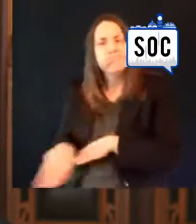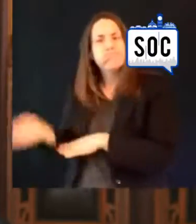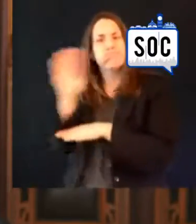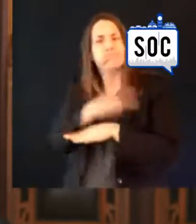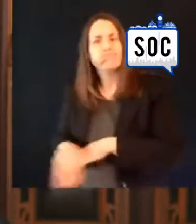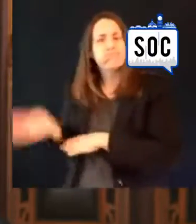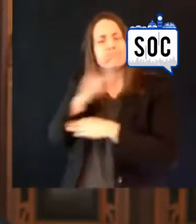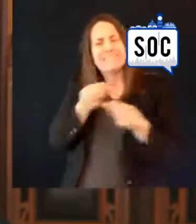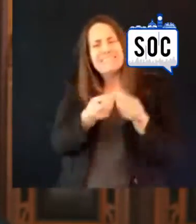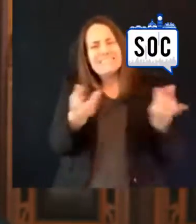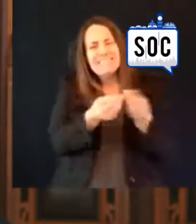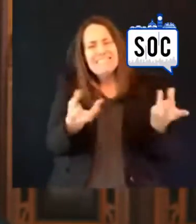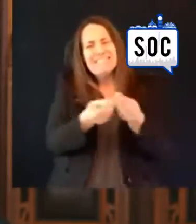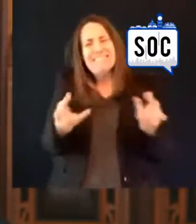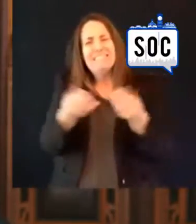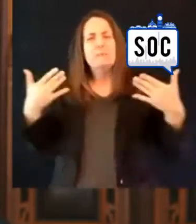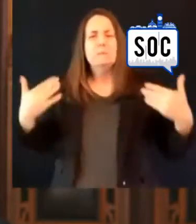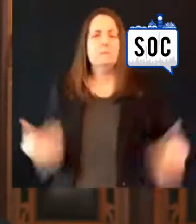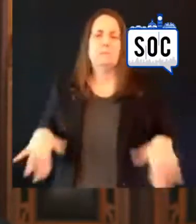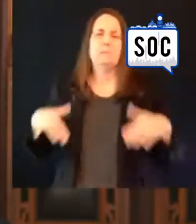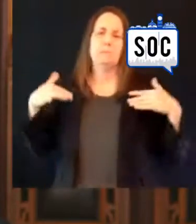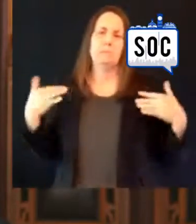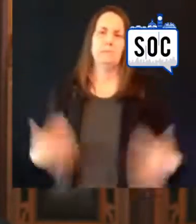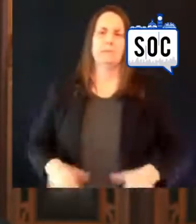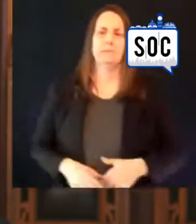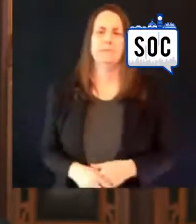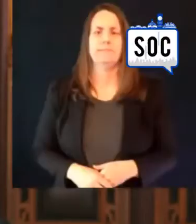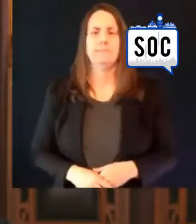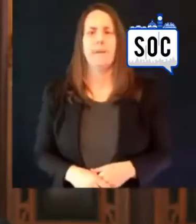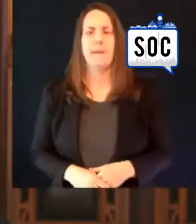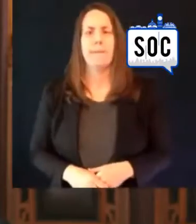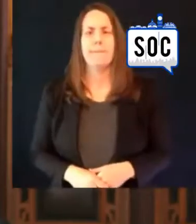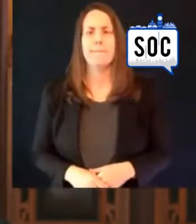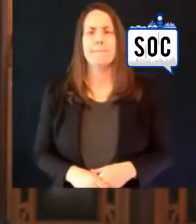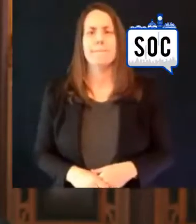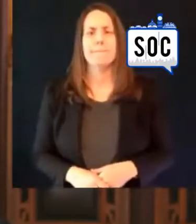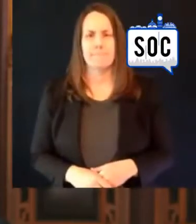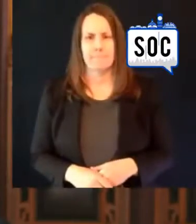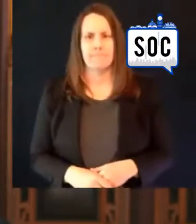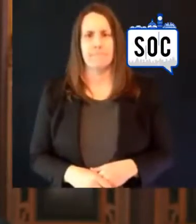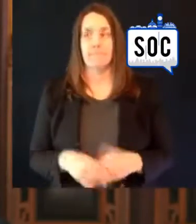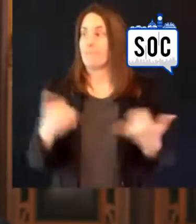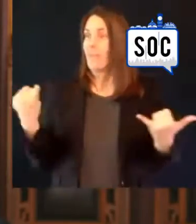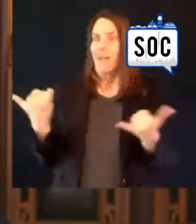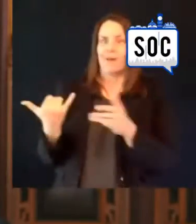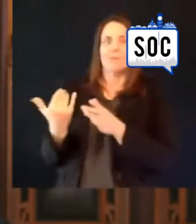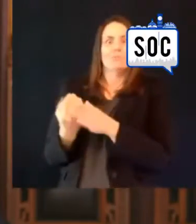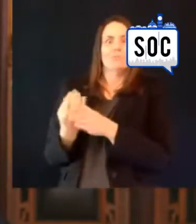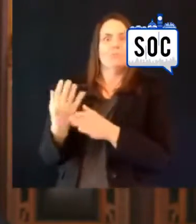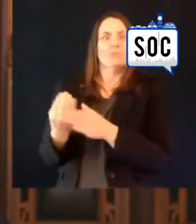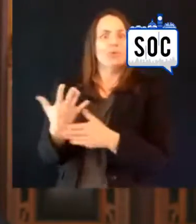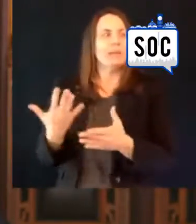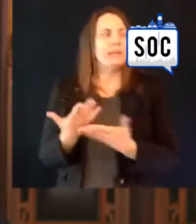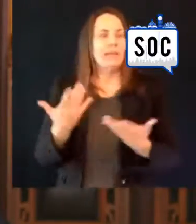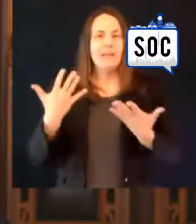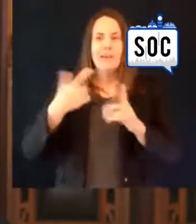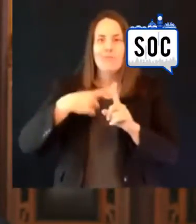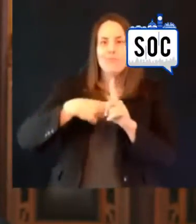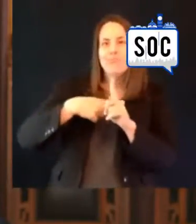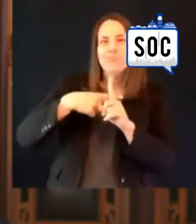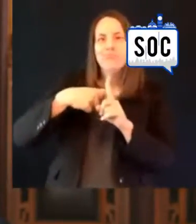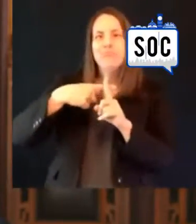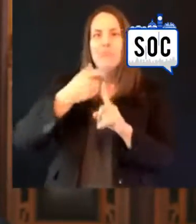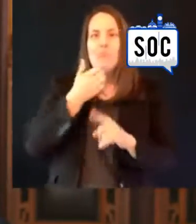there's more than hope and spring weather in the air. This pandemic is not over. Last week, we saw a rise